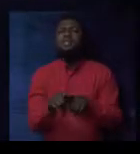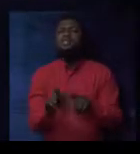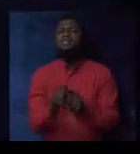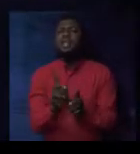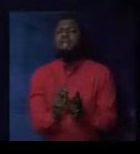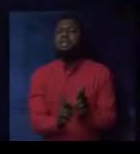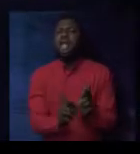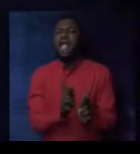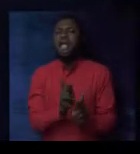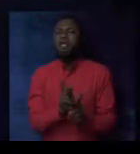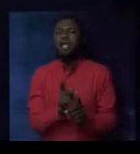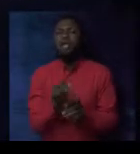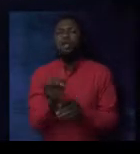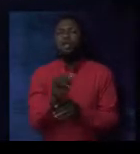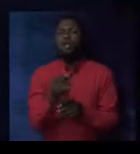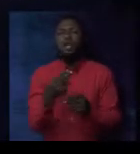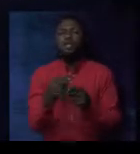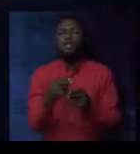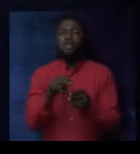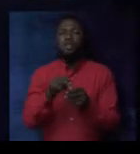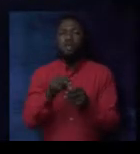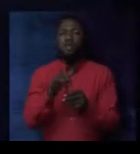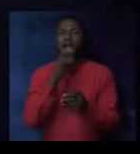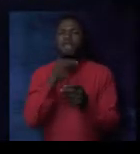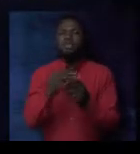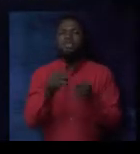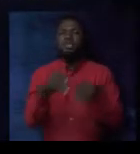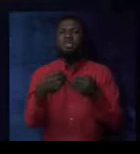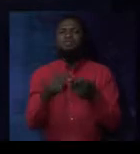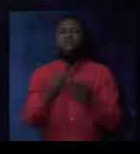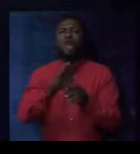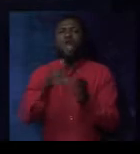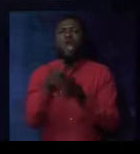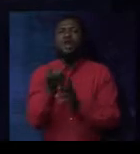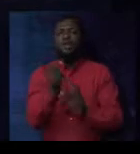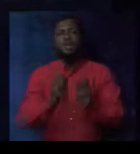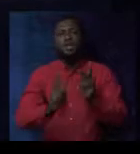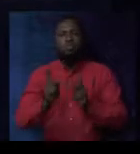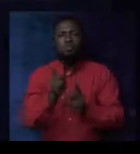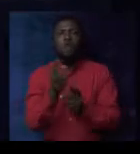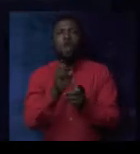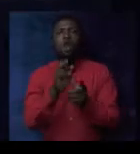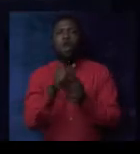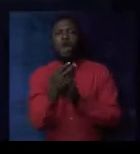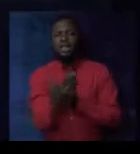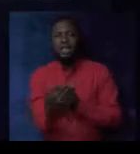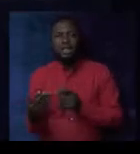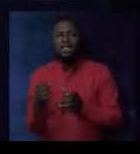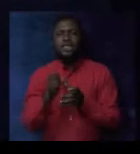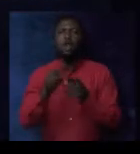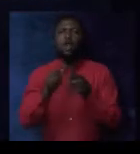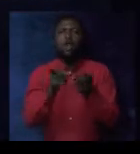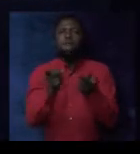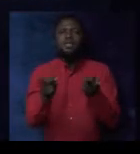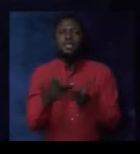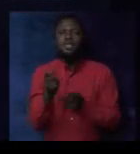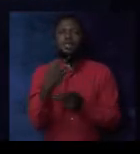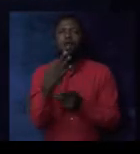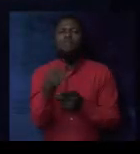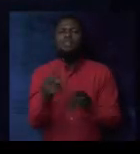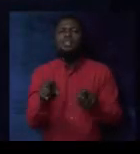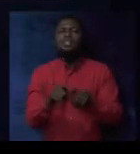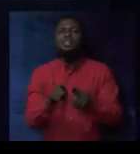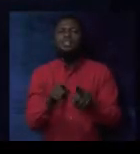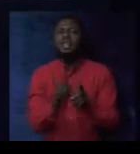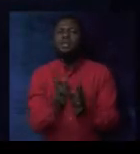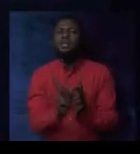kind. Common nouns are names given to all people or things or places